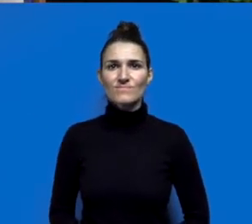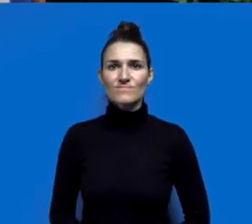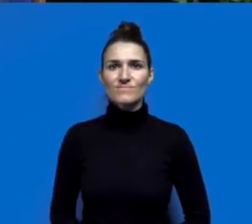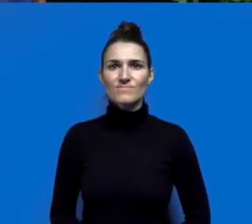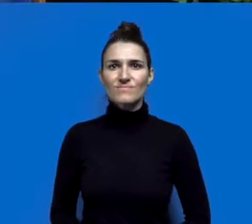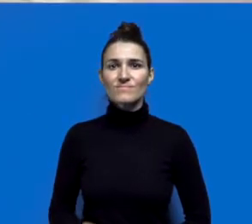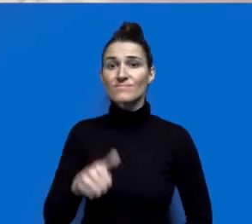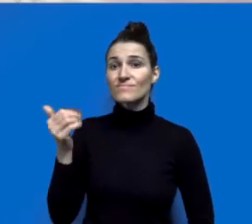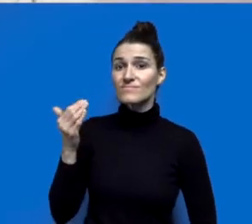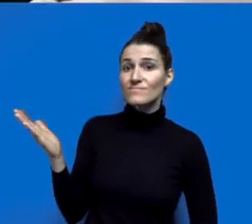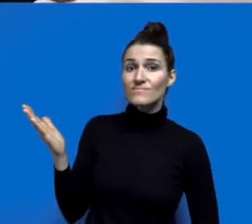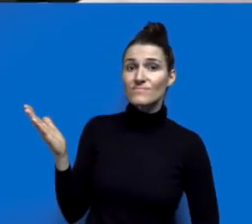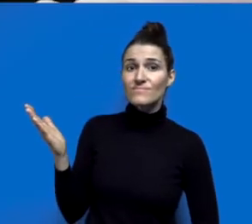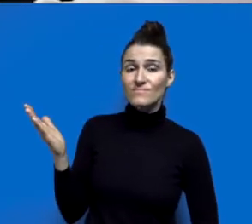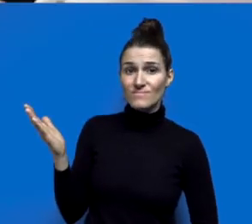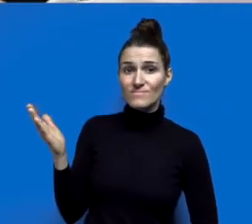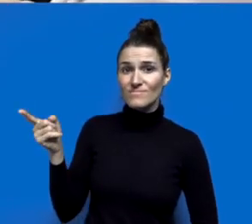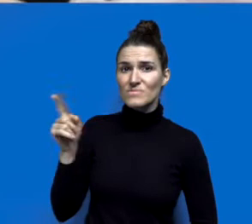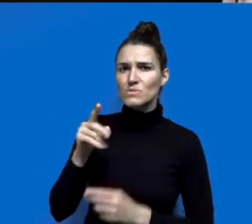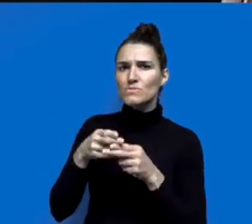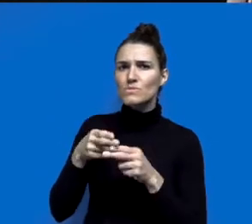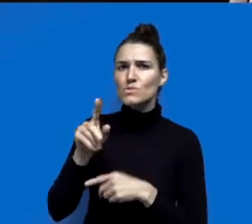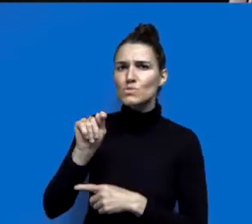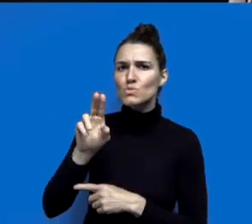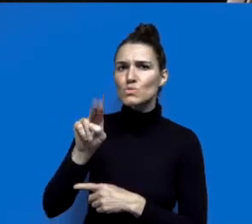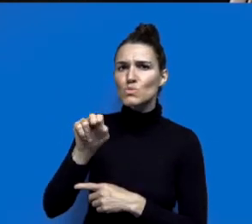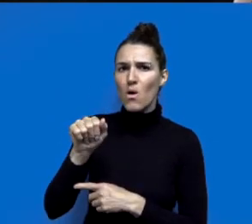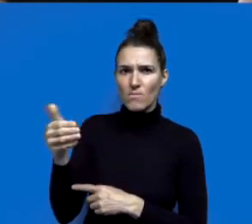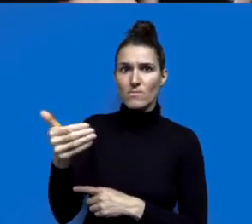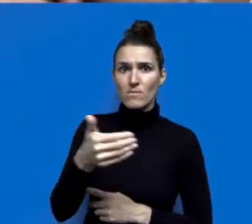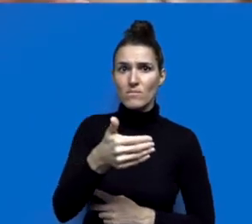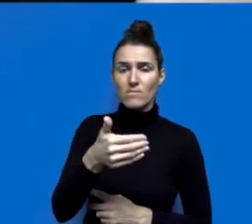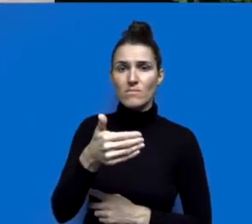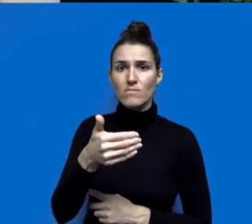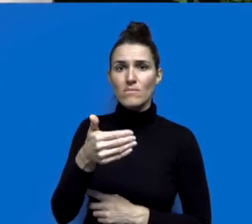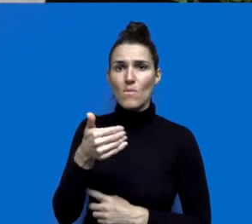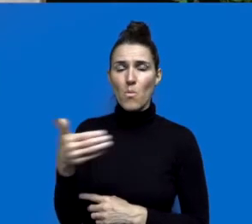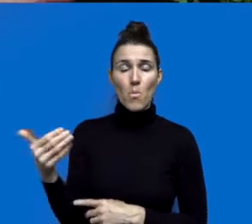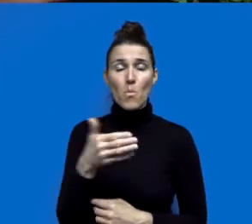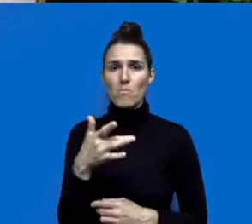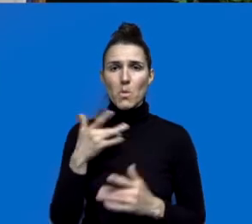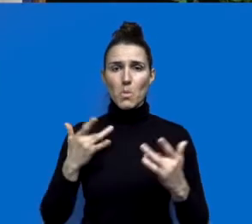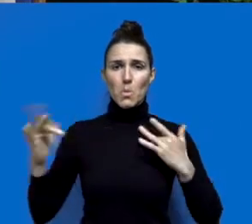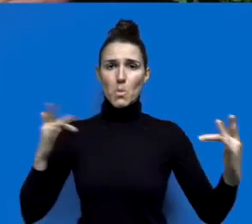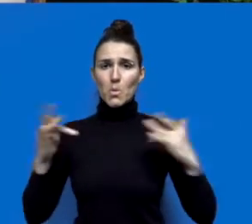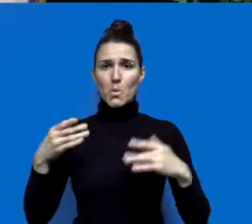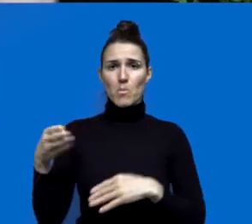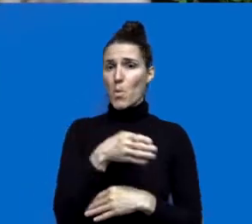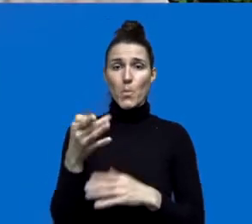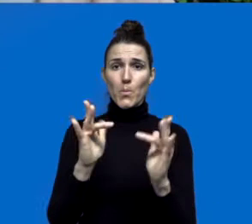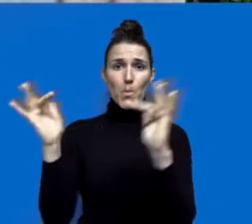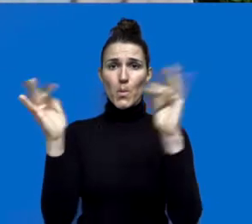This one has a tuna fish. And that tuna fish is flashing through the